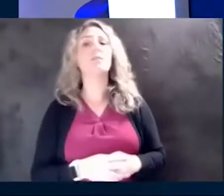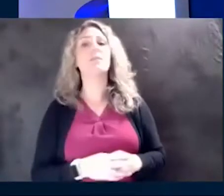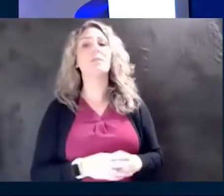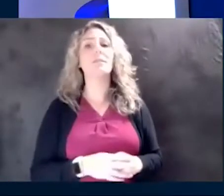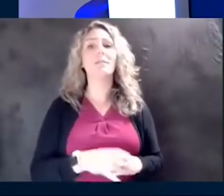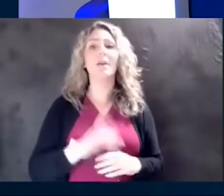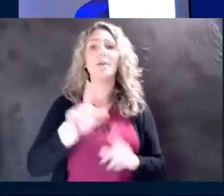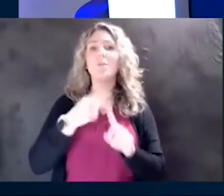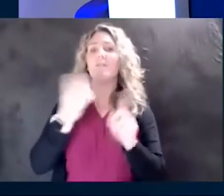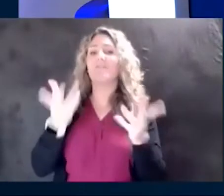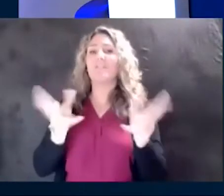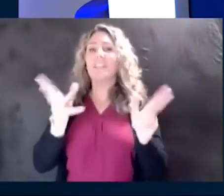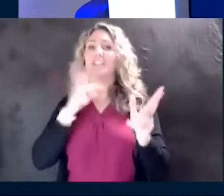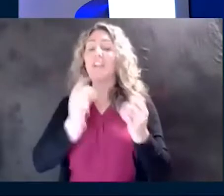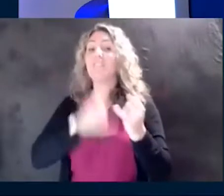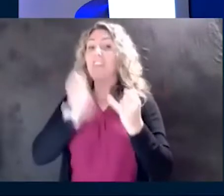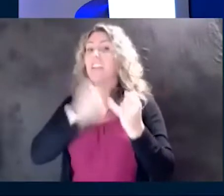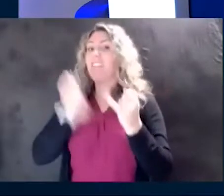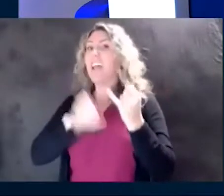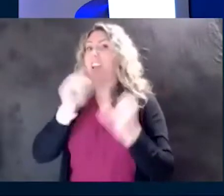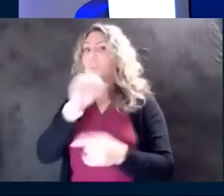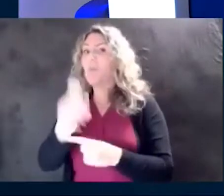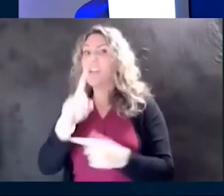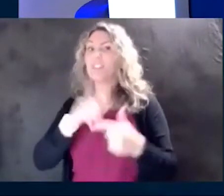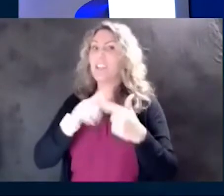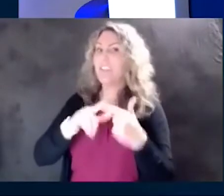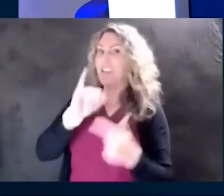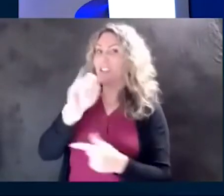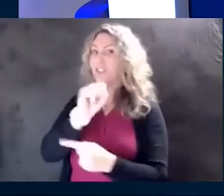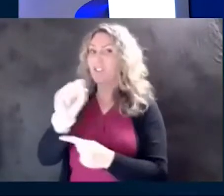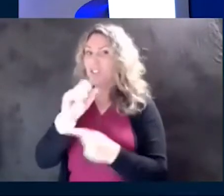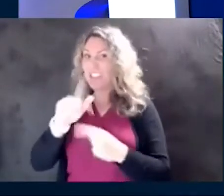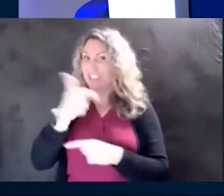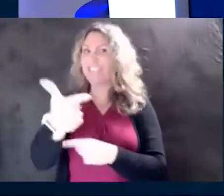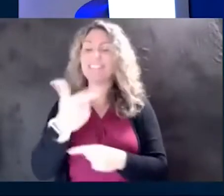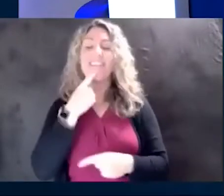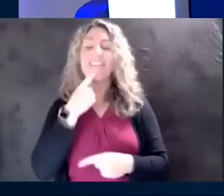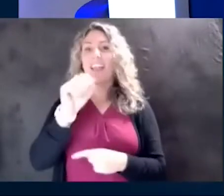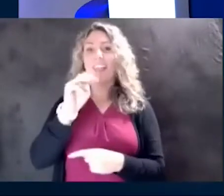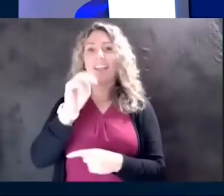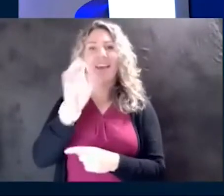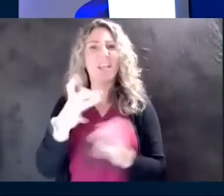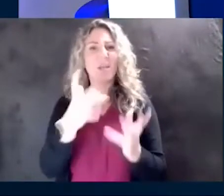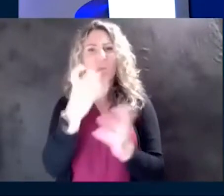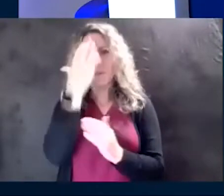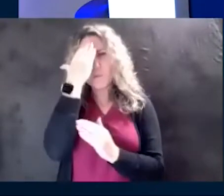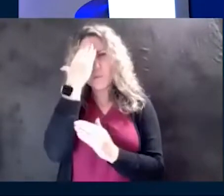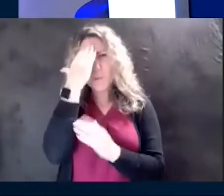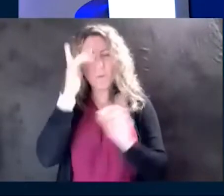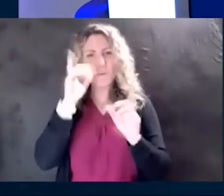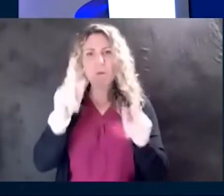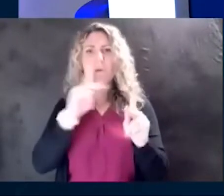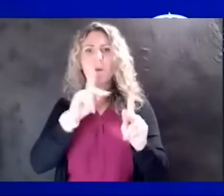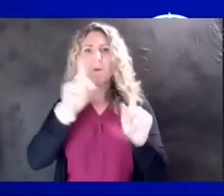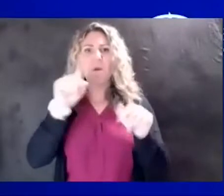final question, Jess, and then you take it from here, Amy wants to know, is it okay to go to Branson and vacation?